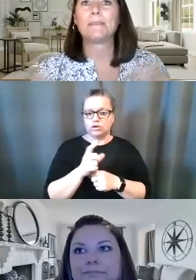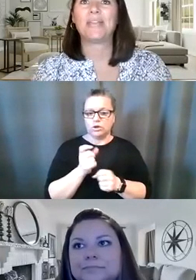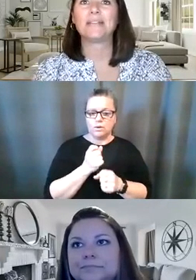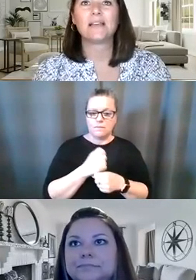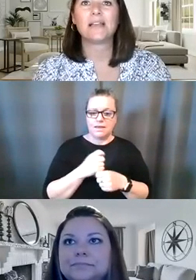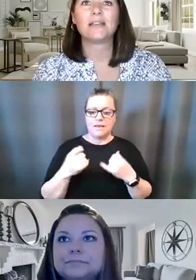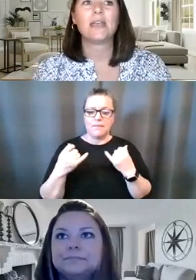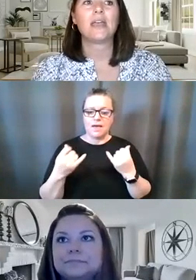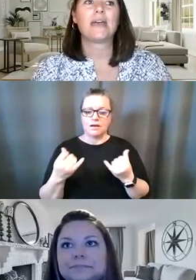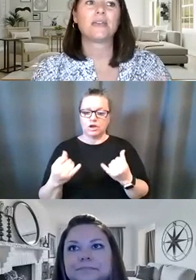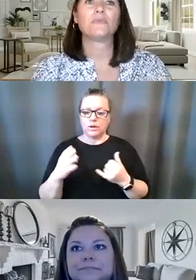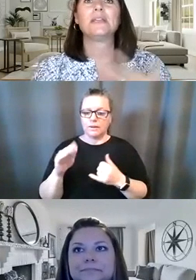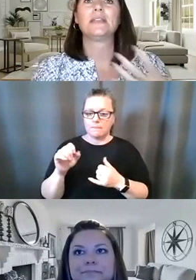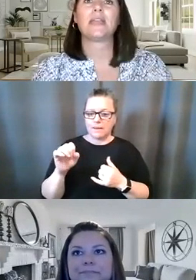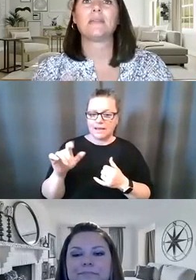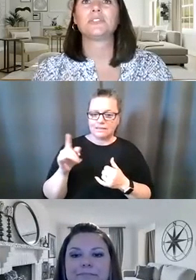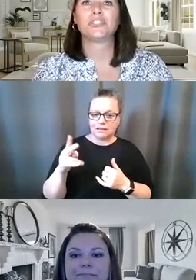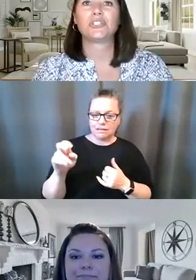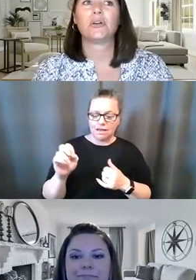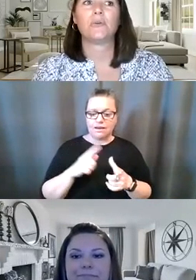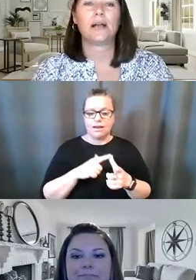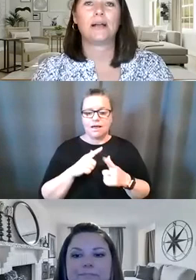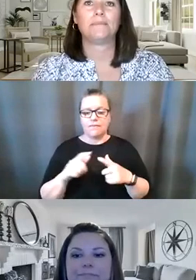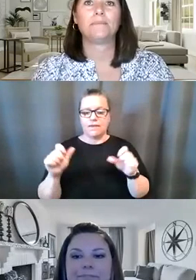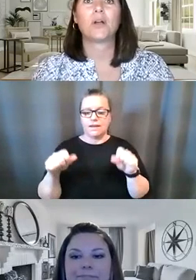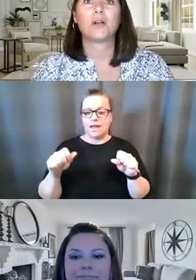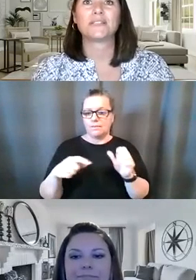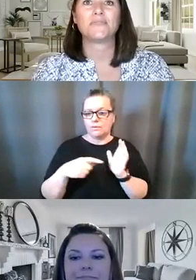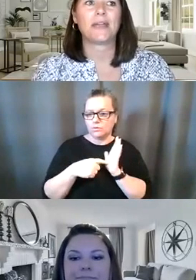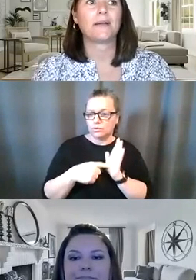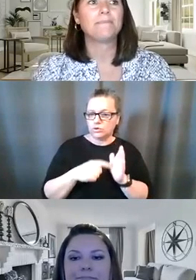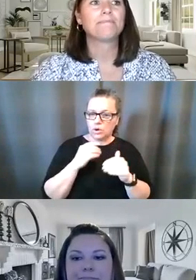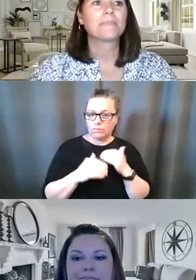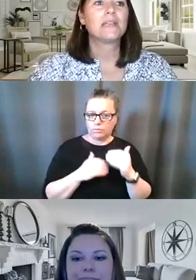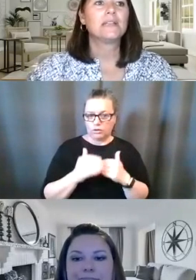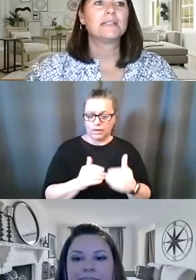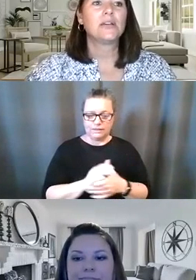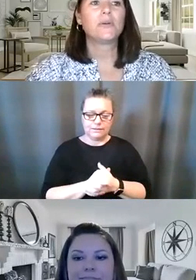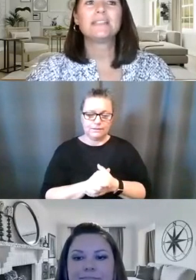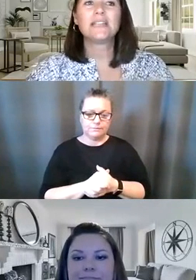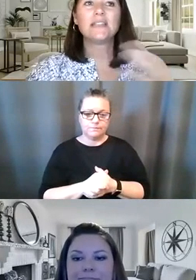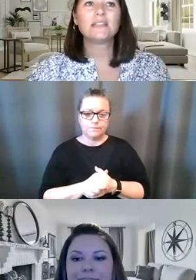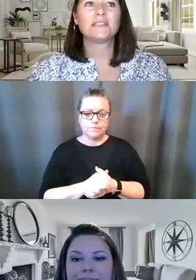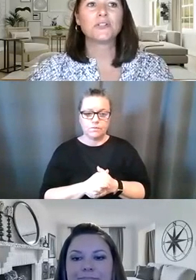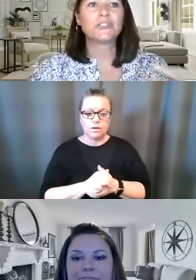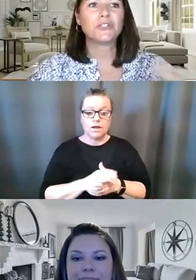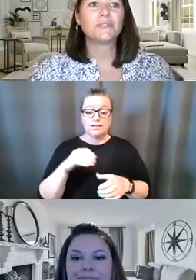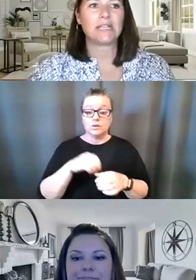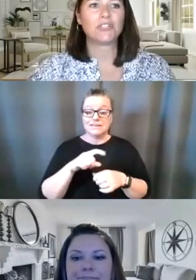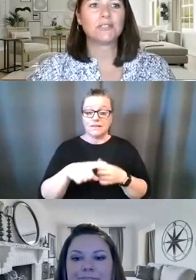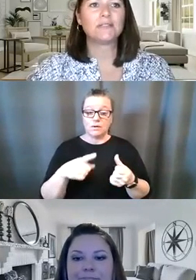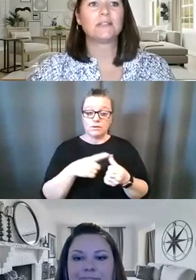current baseline and then really able to show progress from there. So it's in these first